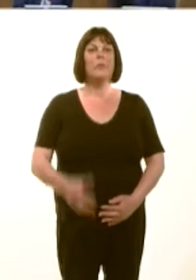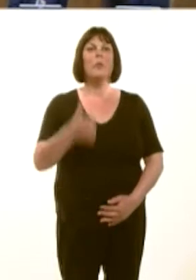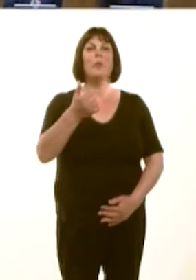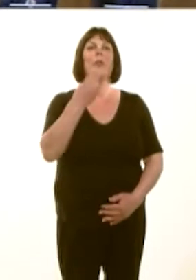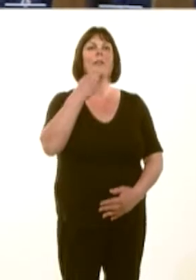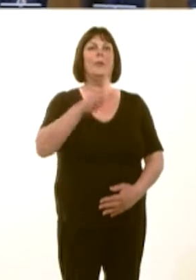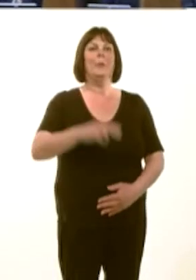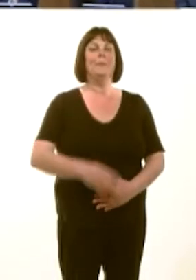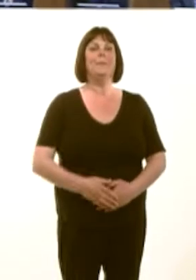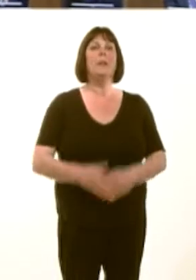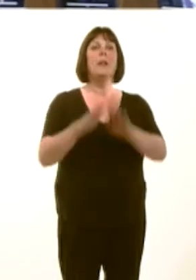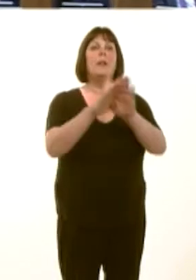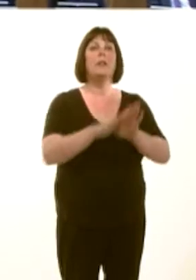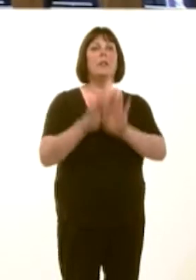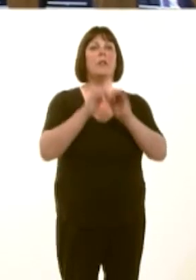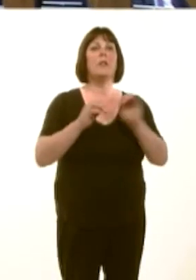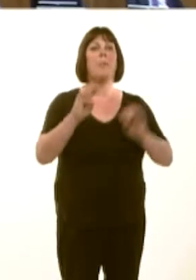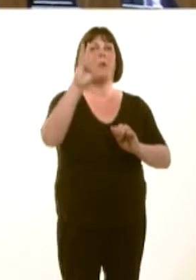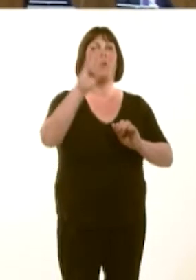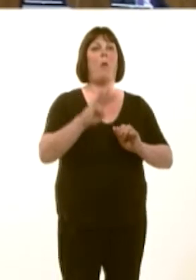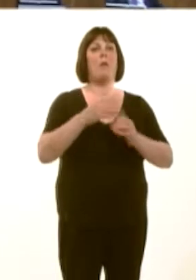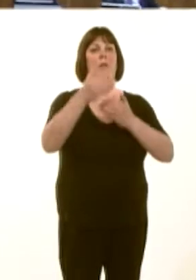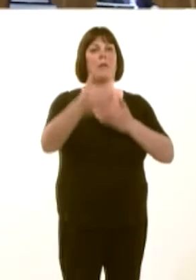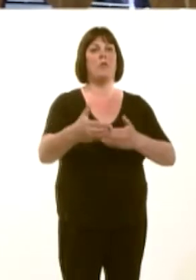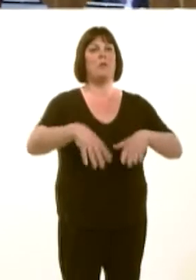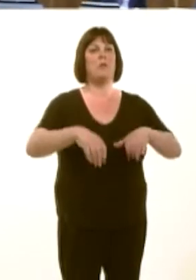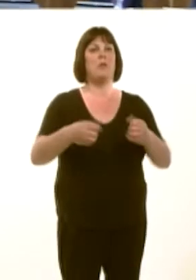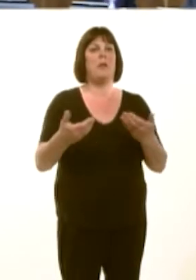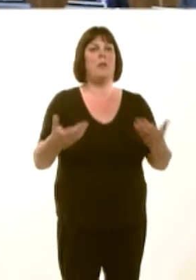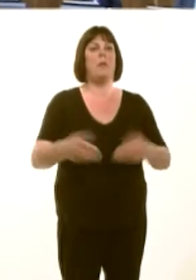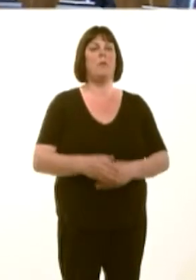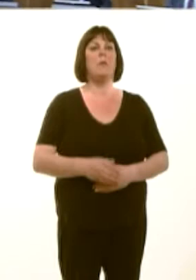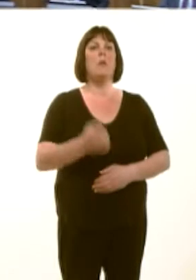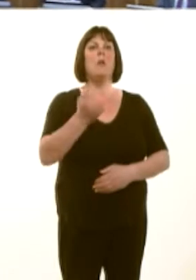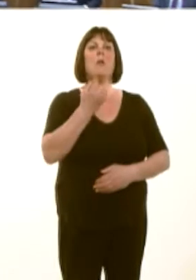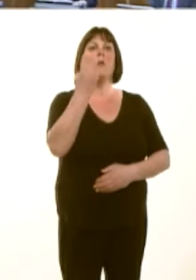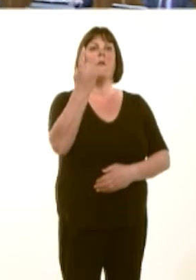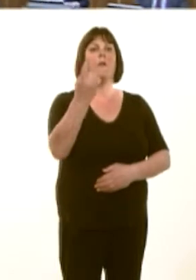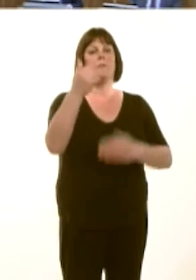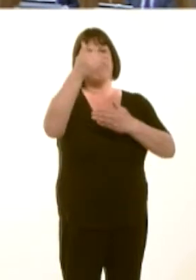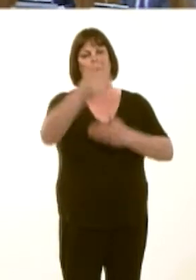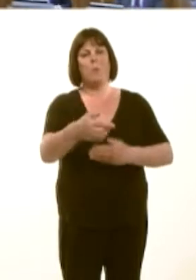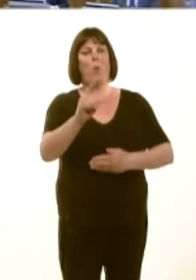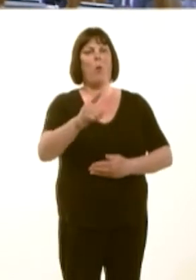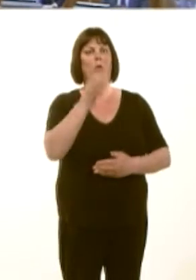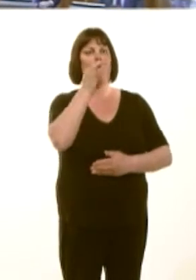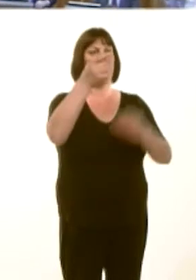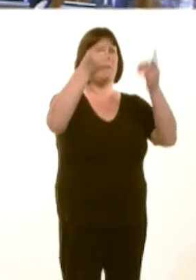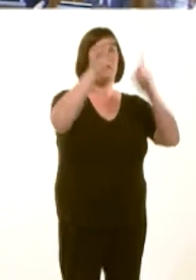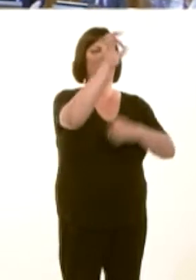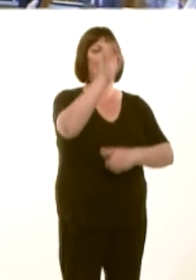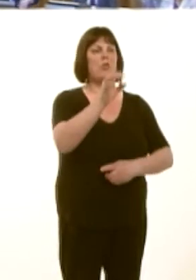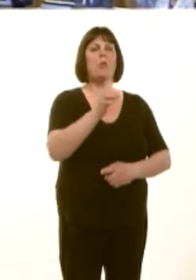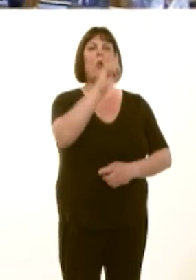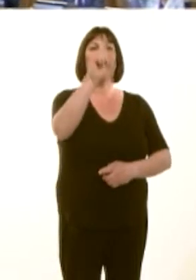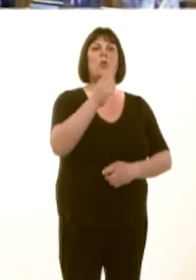Good afternoon. National Assembly for Wales is now in session, and the first item this afternoon are questions to the First Minister.